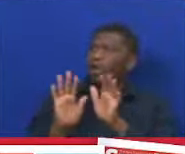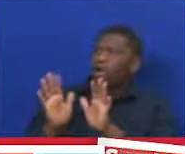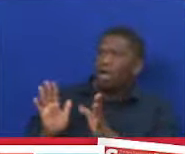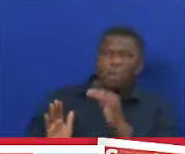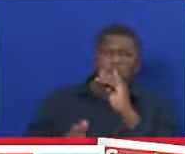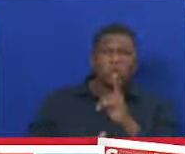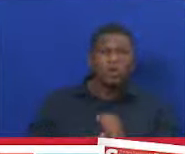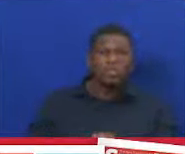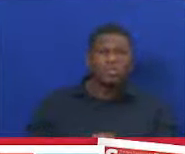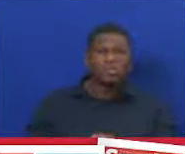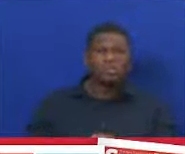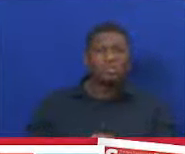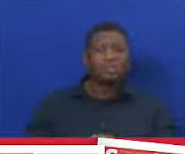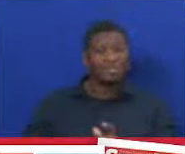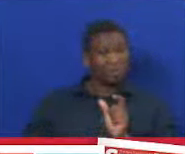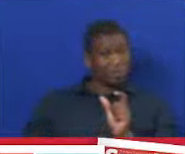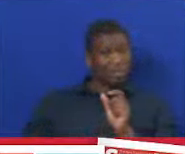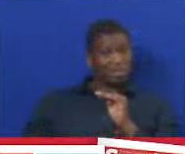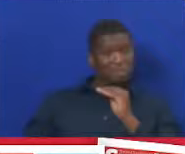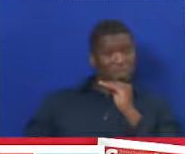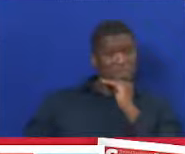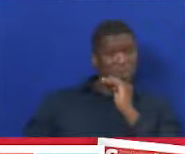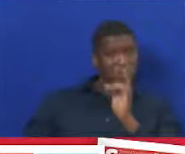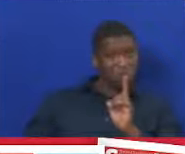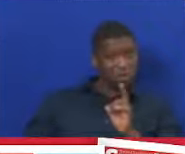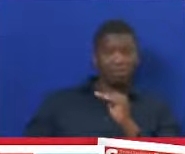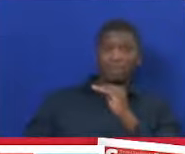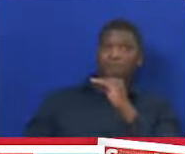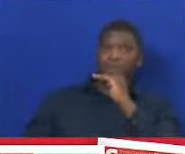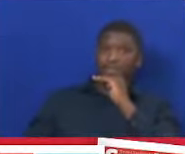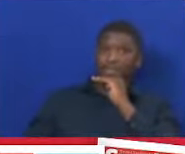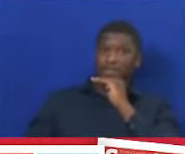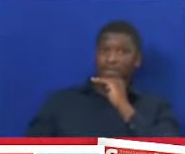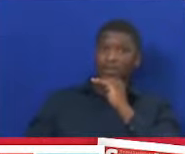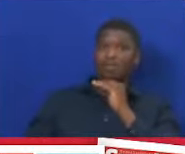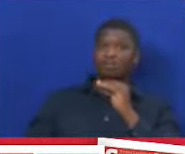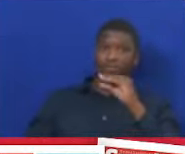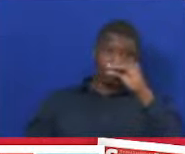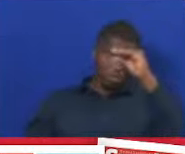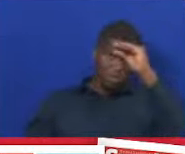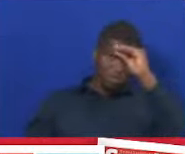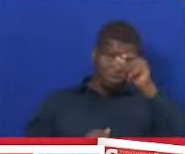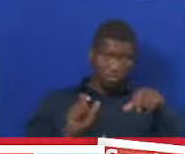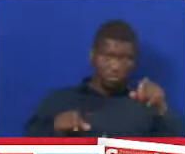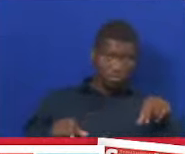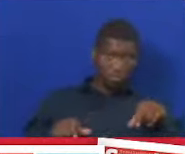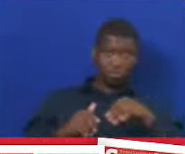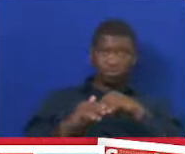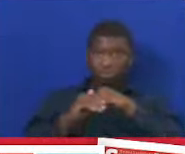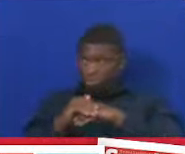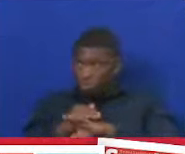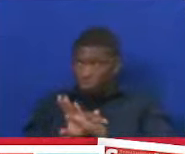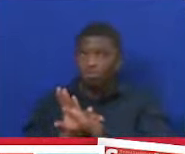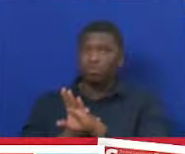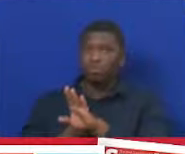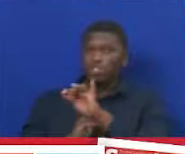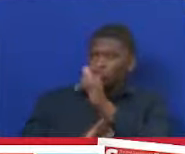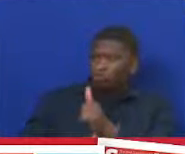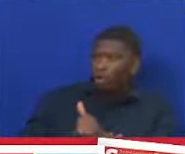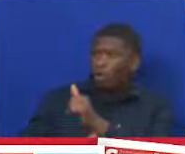Neutralizing, it means that the combat members, they have secured that all the